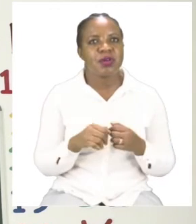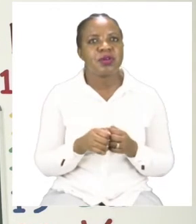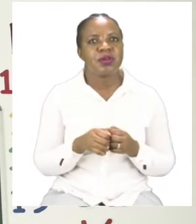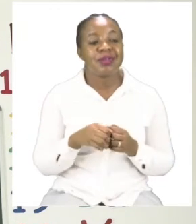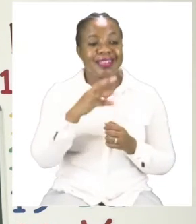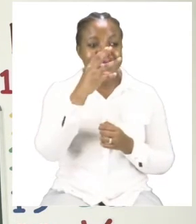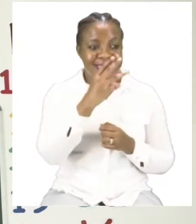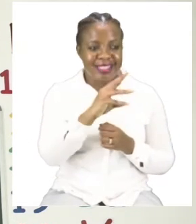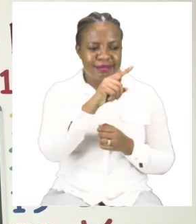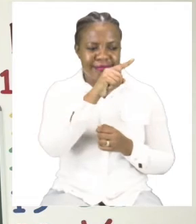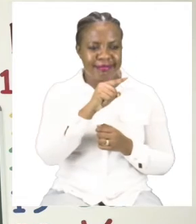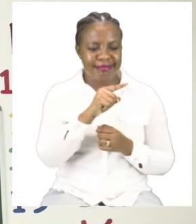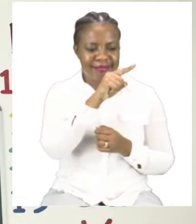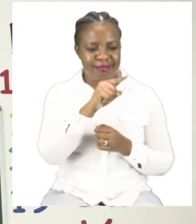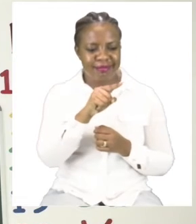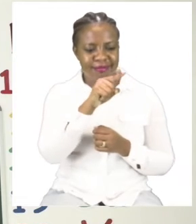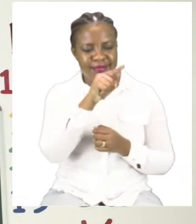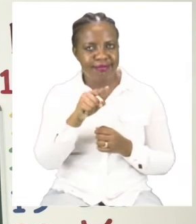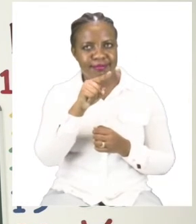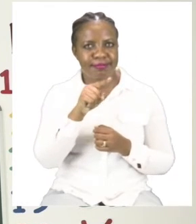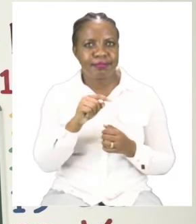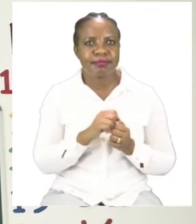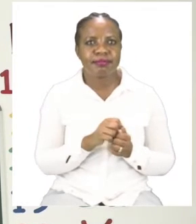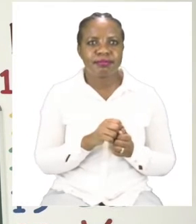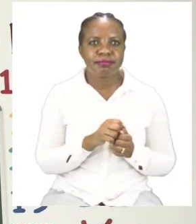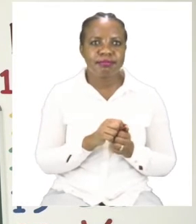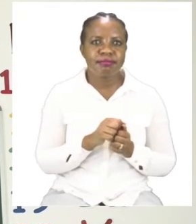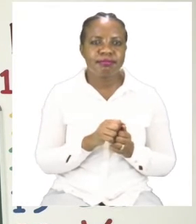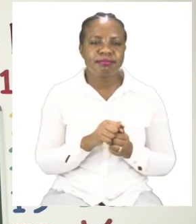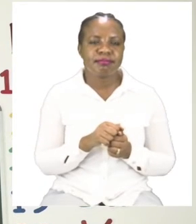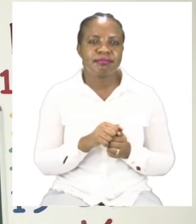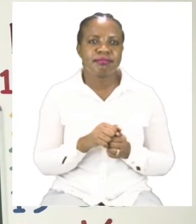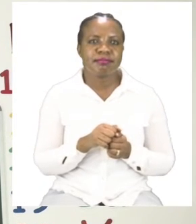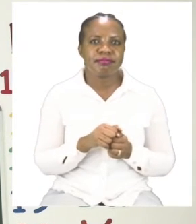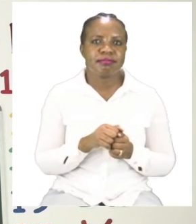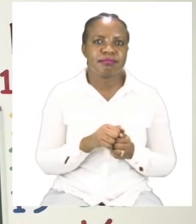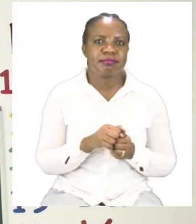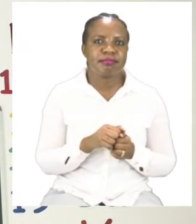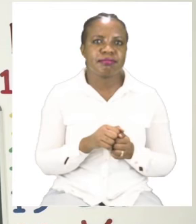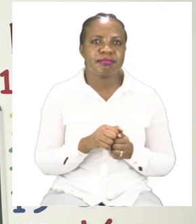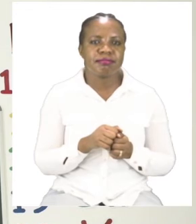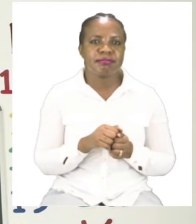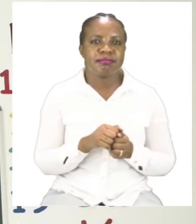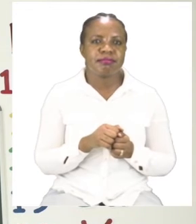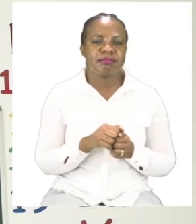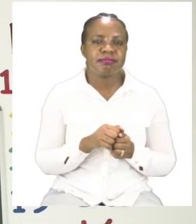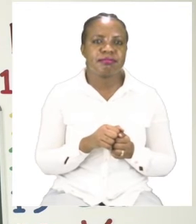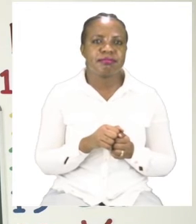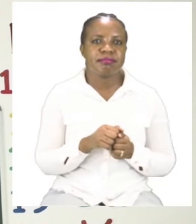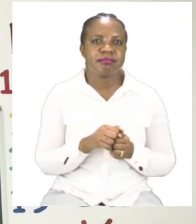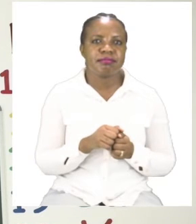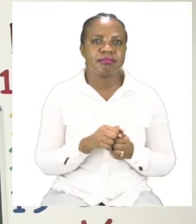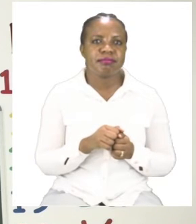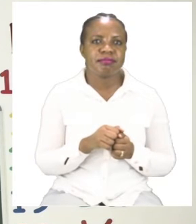away 6. And we're going to use a different colored chalk so that we don't get confused. Are you ready?